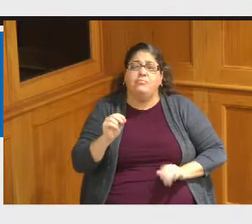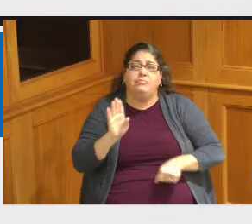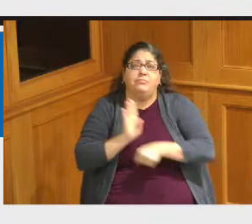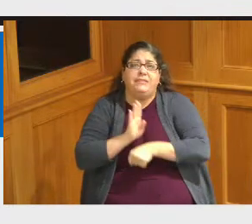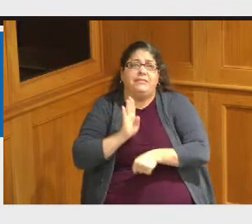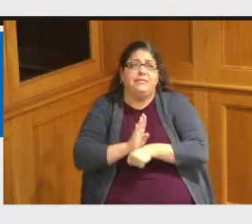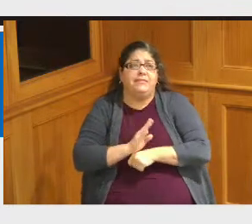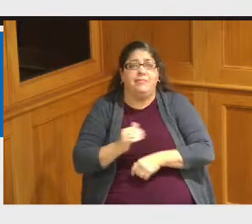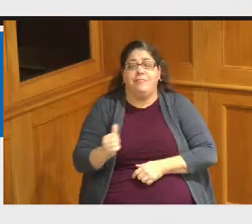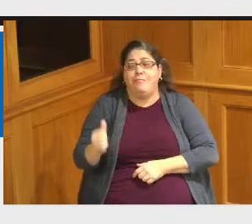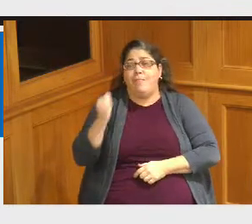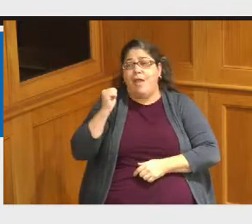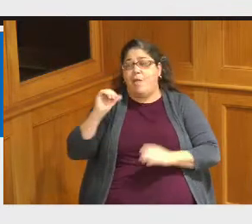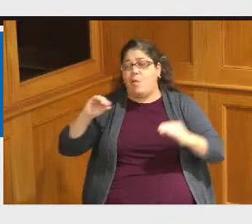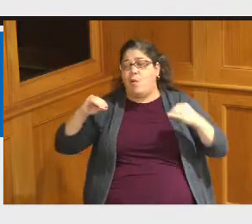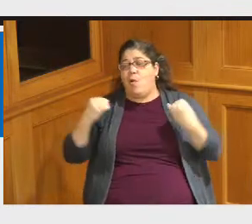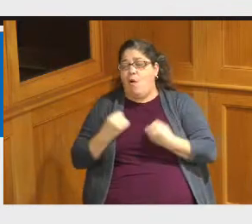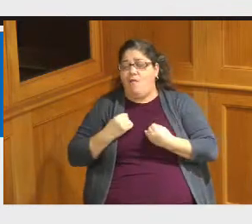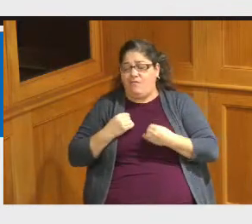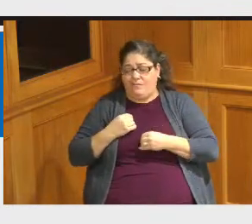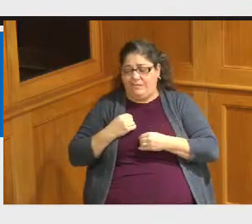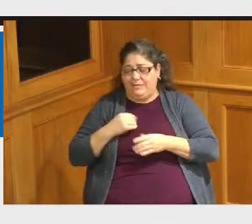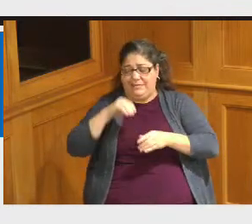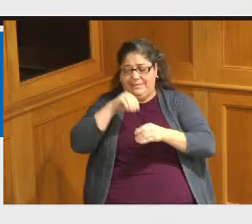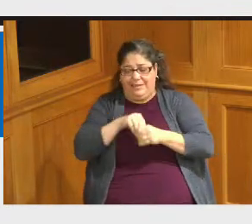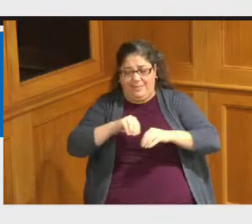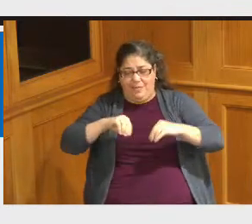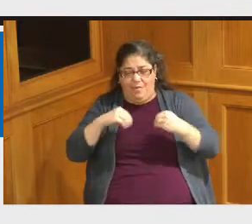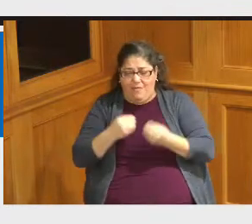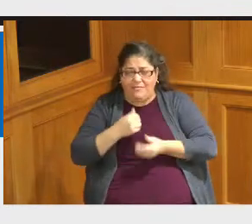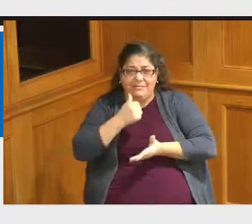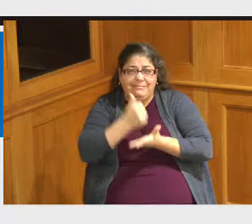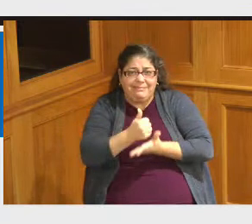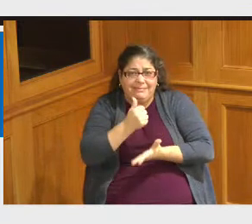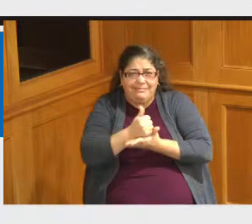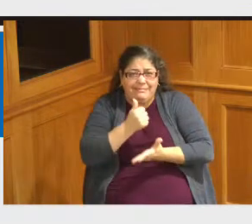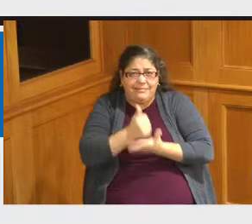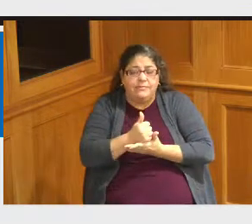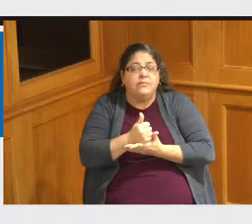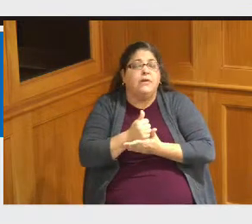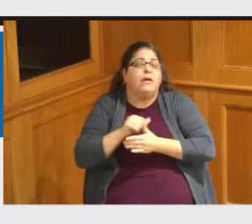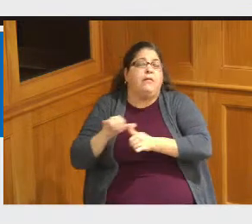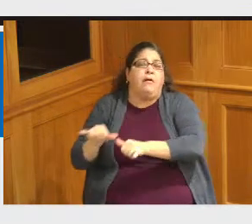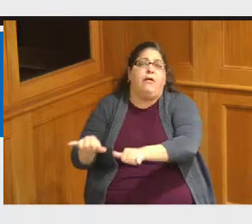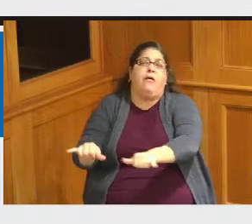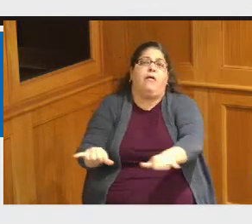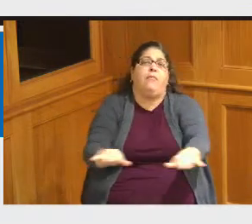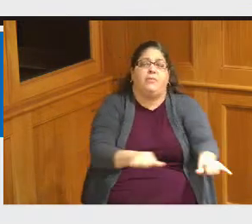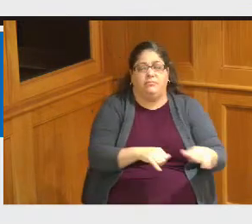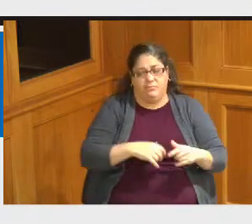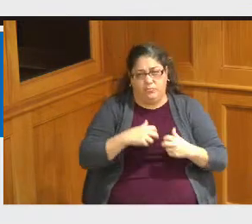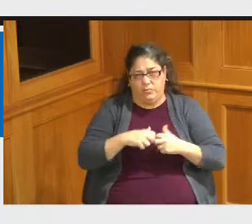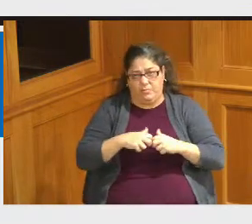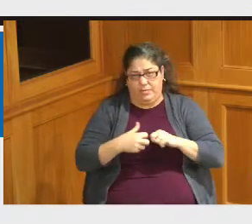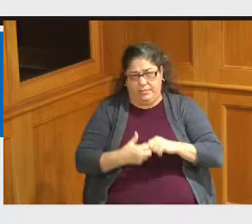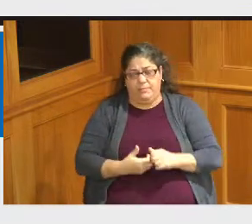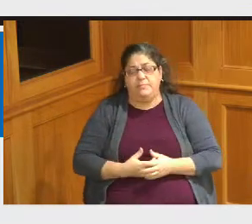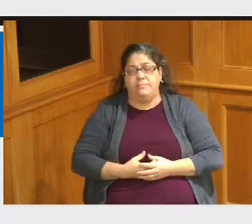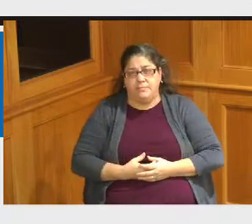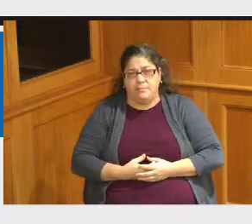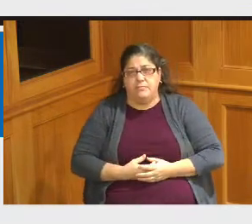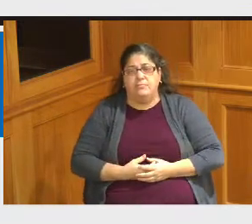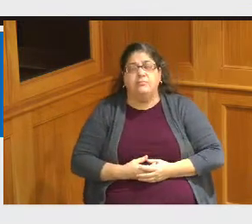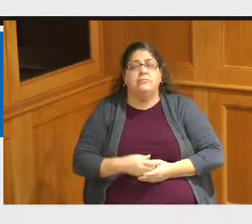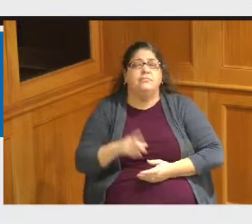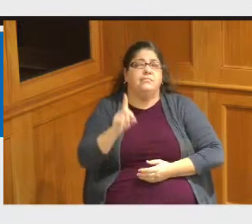Back office is an opportunity, and it's common across all of them. The deal